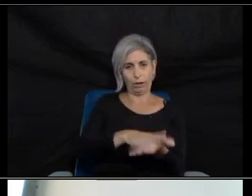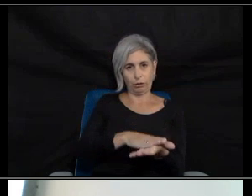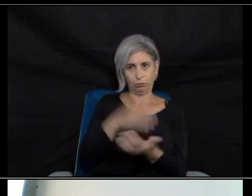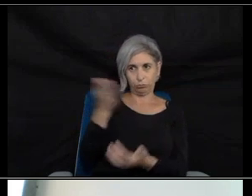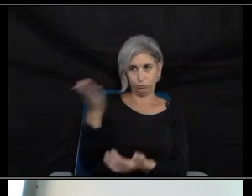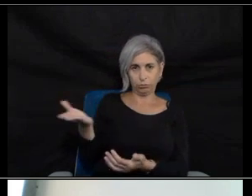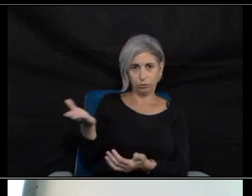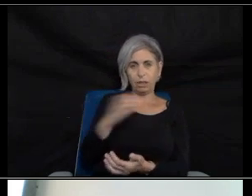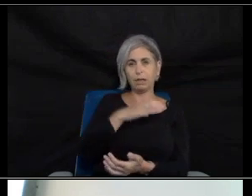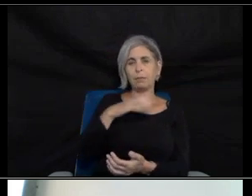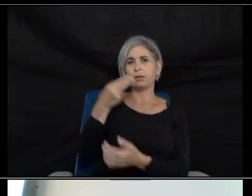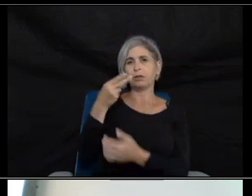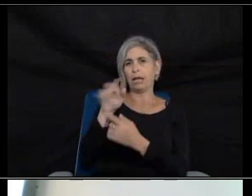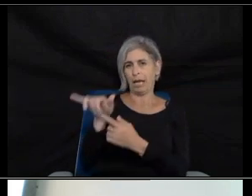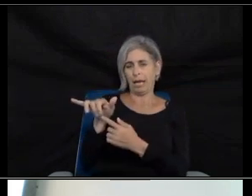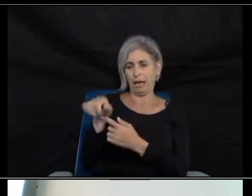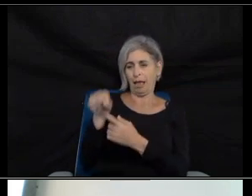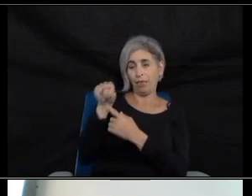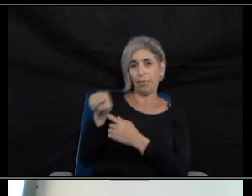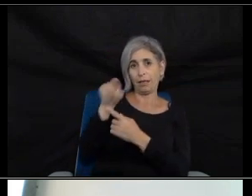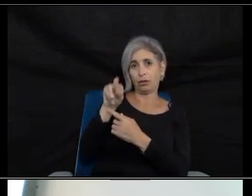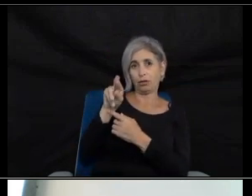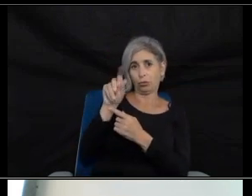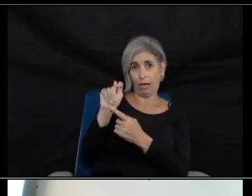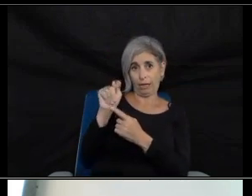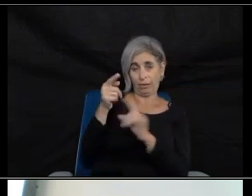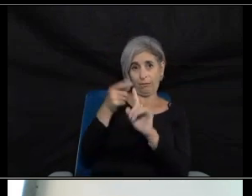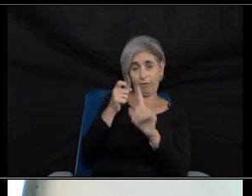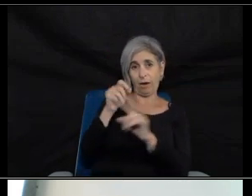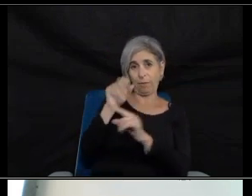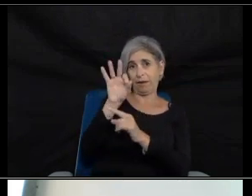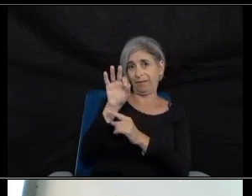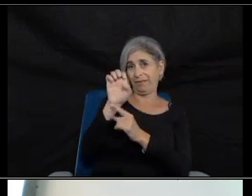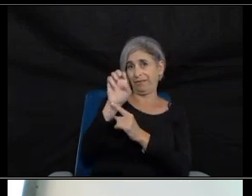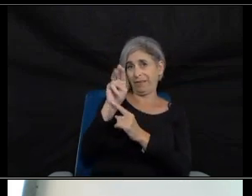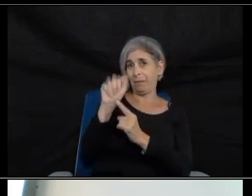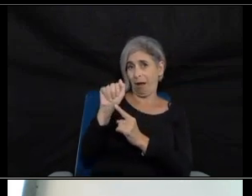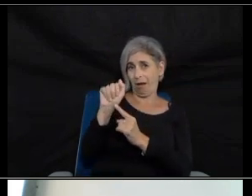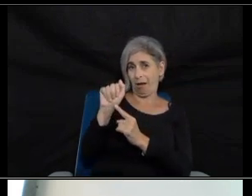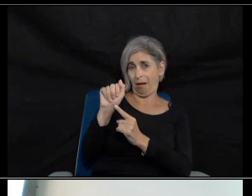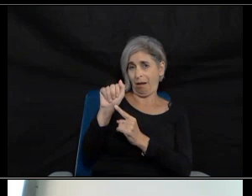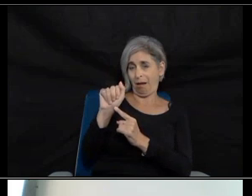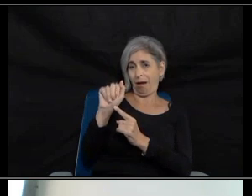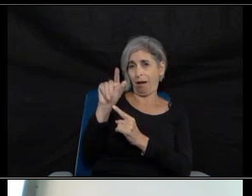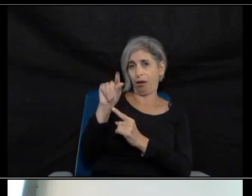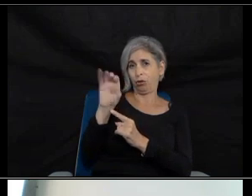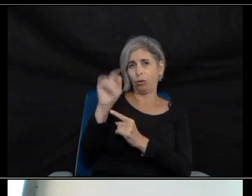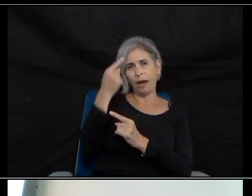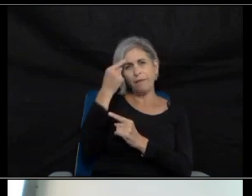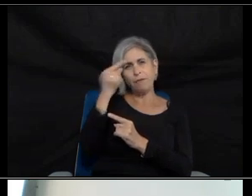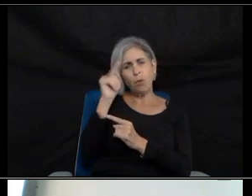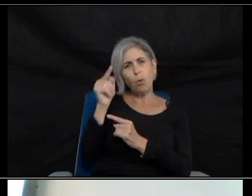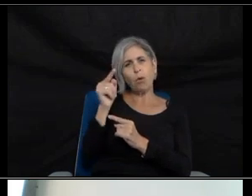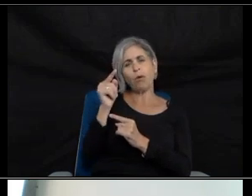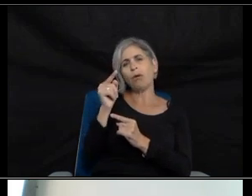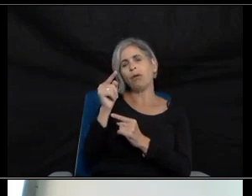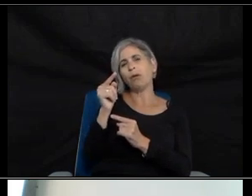Yeah, Commissioner Hay, this grant comes from FEMA, and it was a grant that was carved out of the